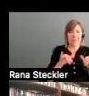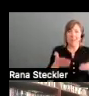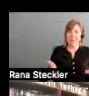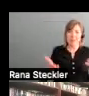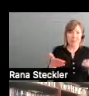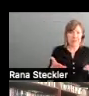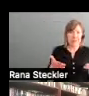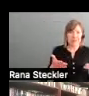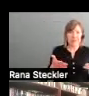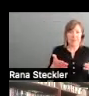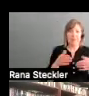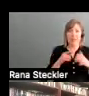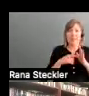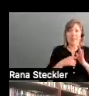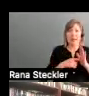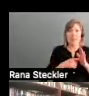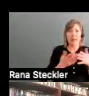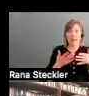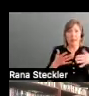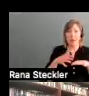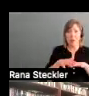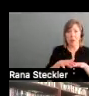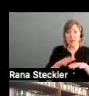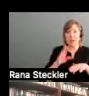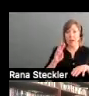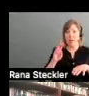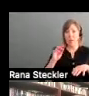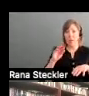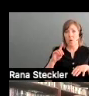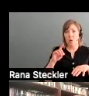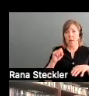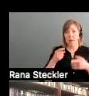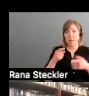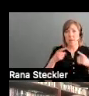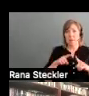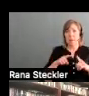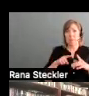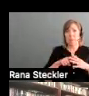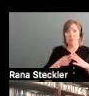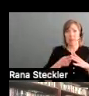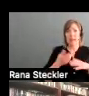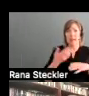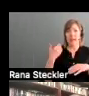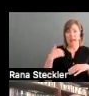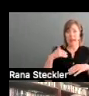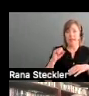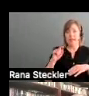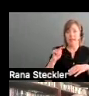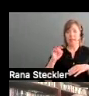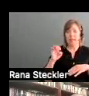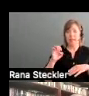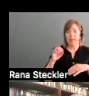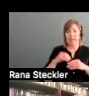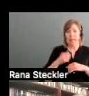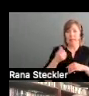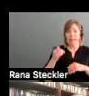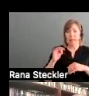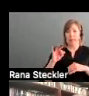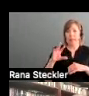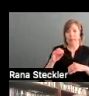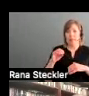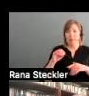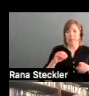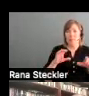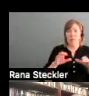an example of this is the integration of wards that began to occur in St. Elizabeth's in the 1950s. And again, this was